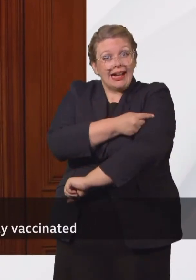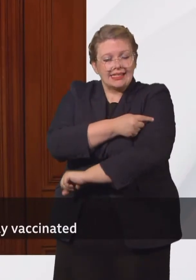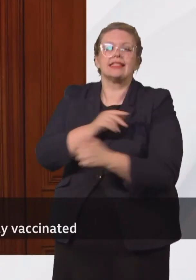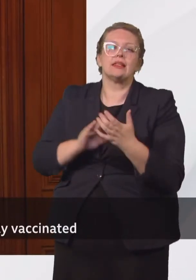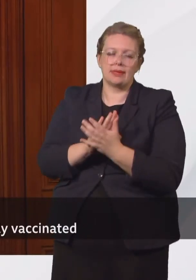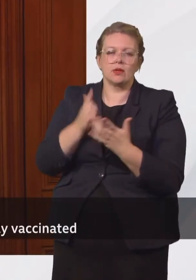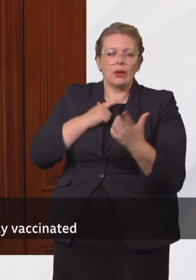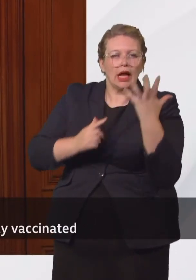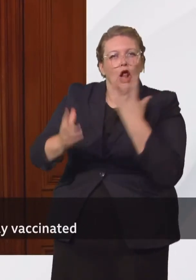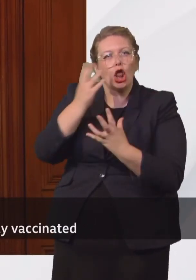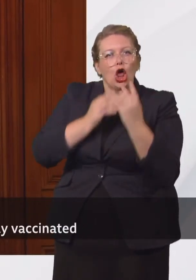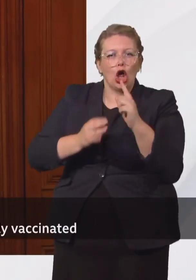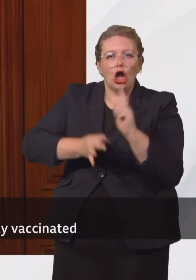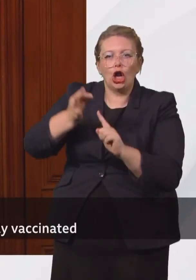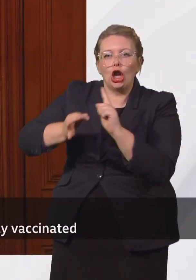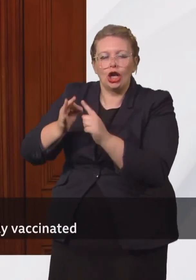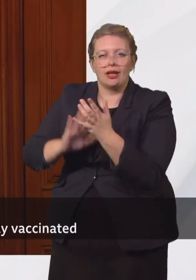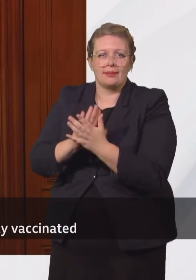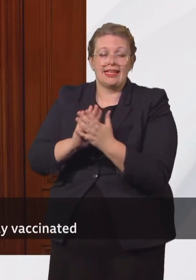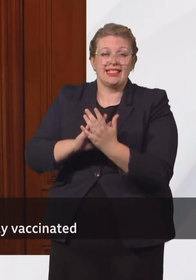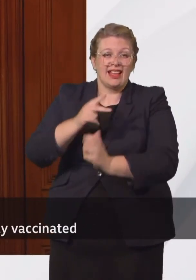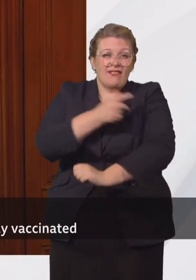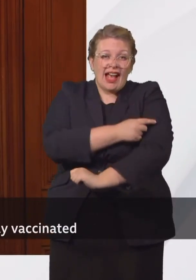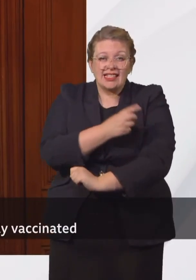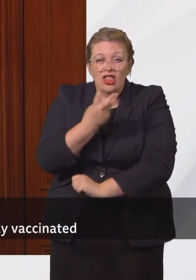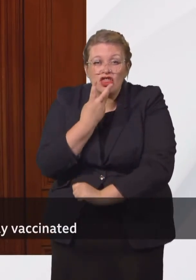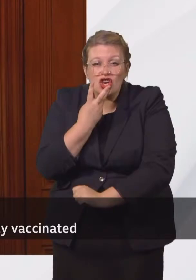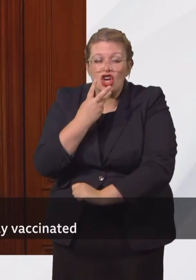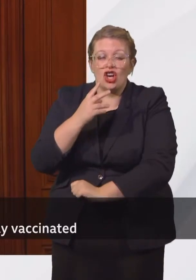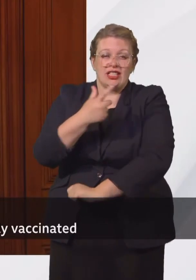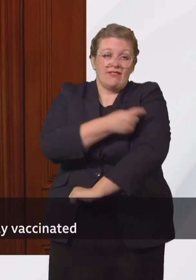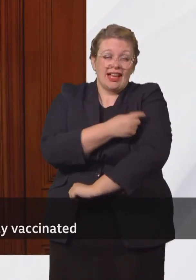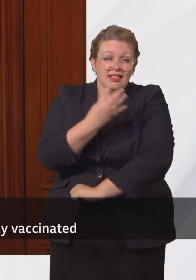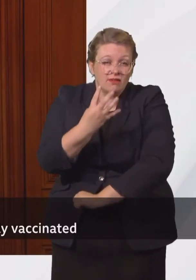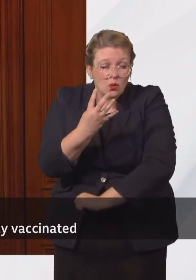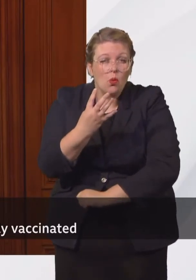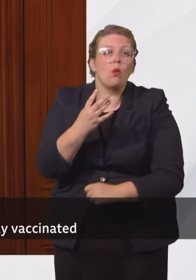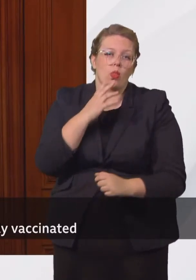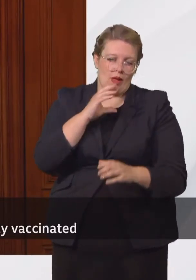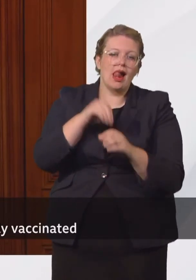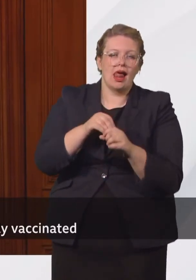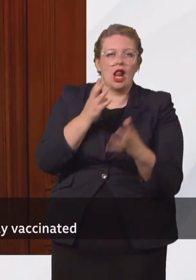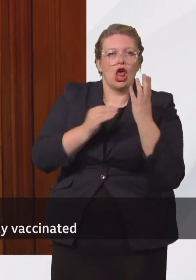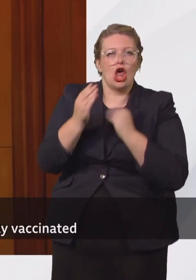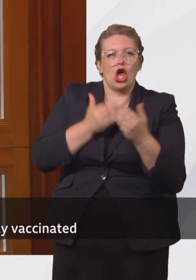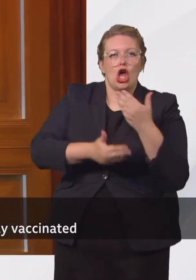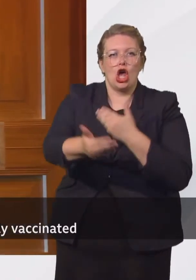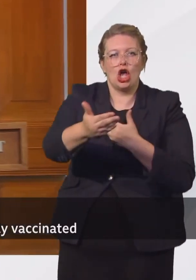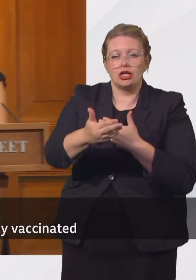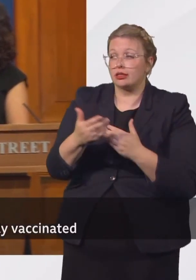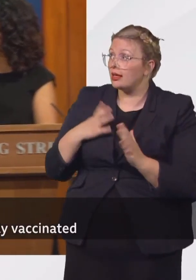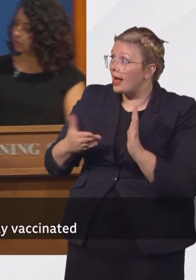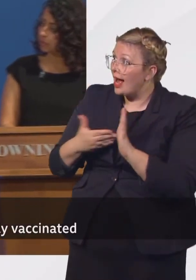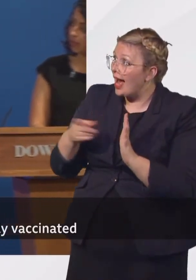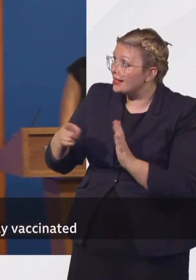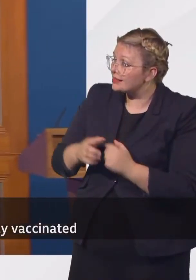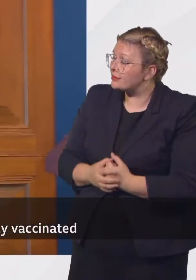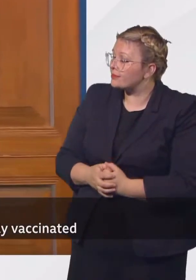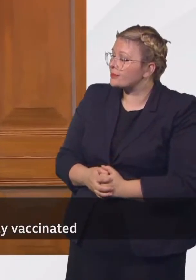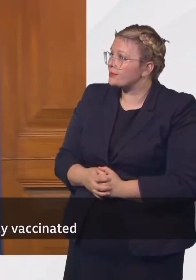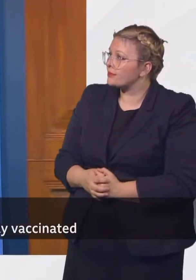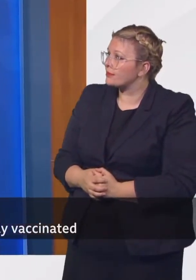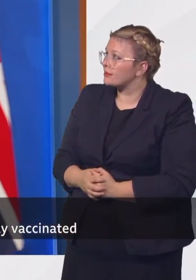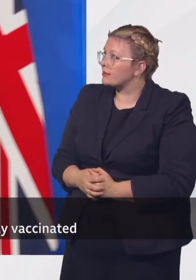use that learning in booster programmes and going forward as well. Anything to add? Yes, something to add. Thanks, Secretary of State.